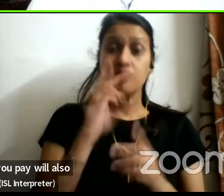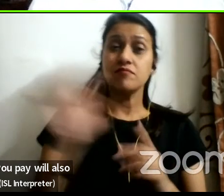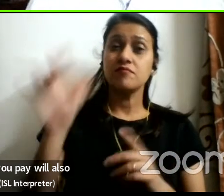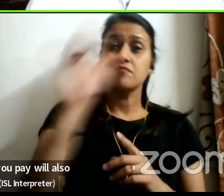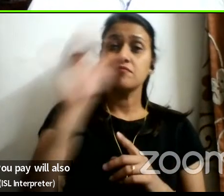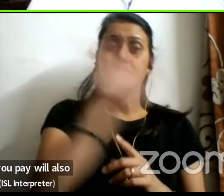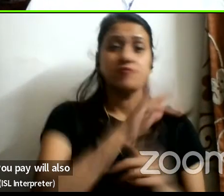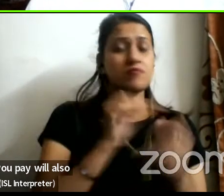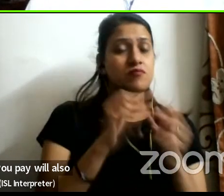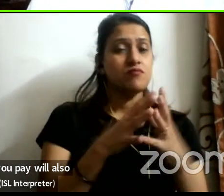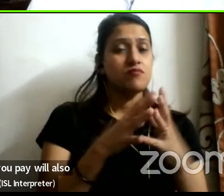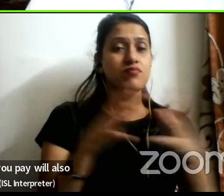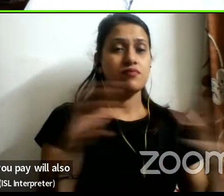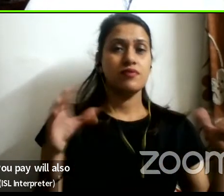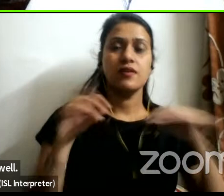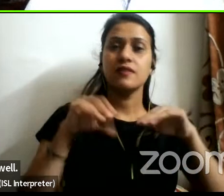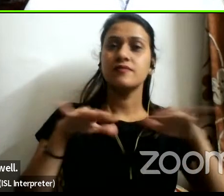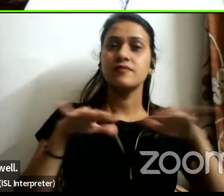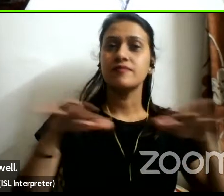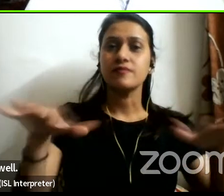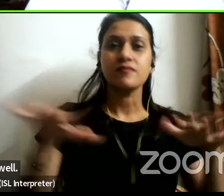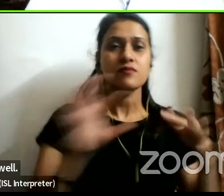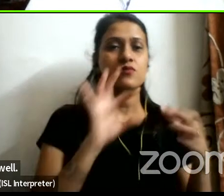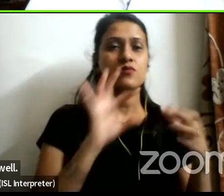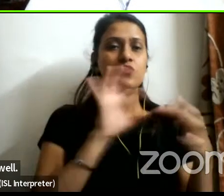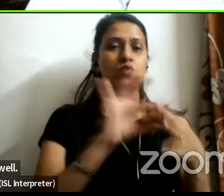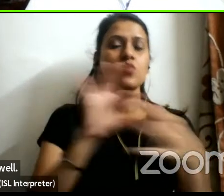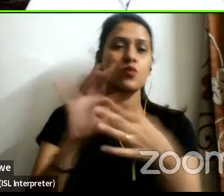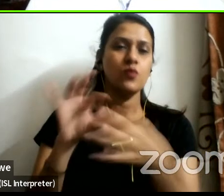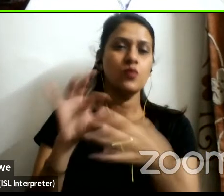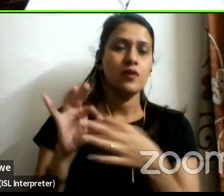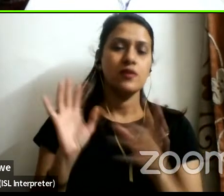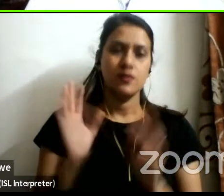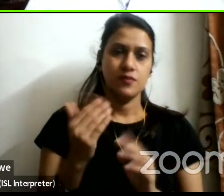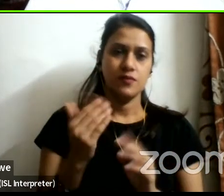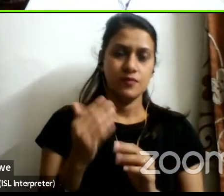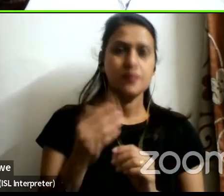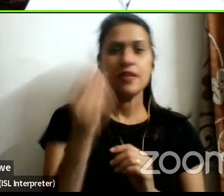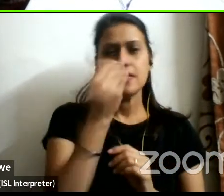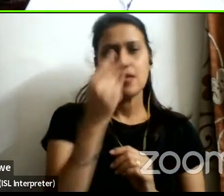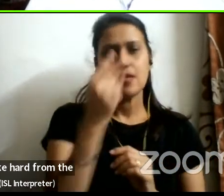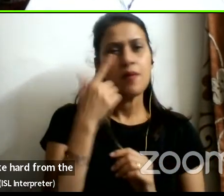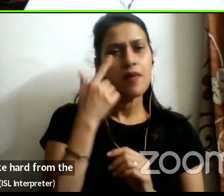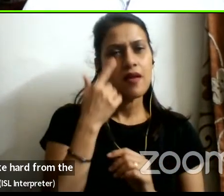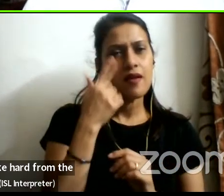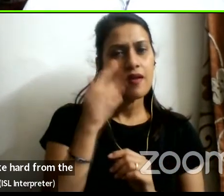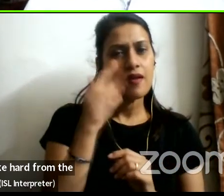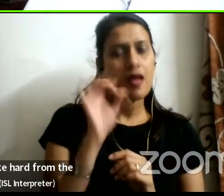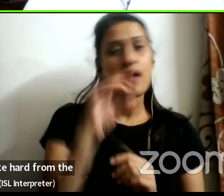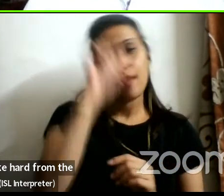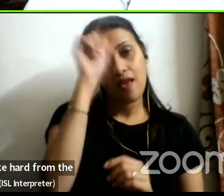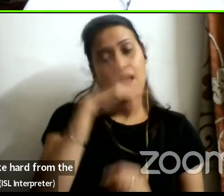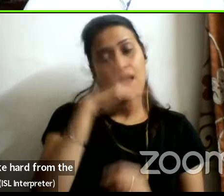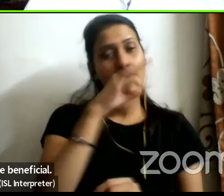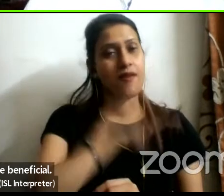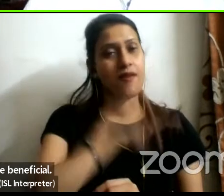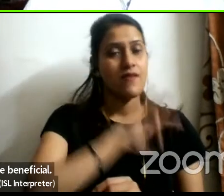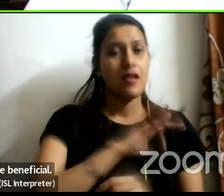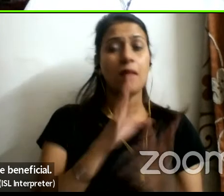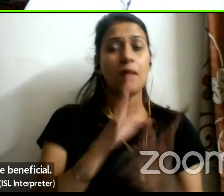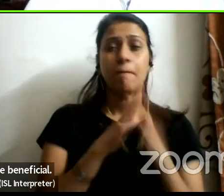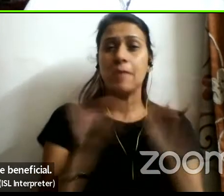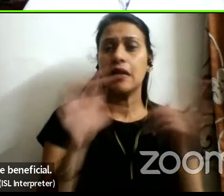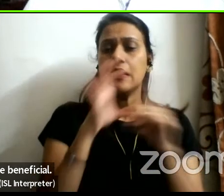So in that sense, I think we can take heart from the fact that some Indian entities have benefited. I think the danger is that